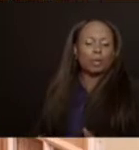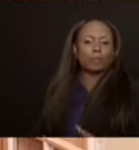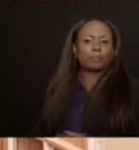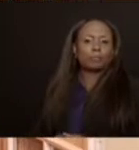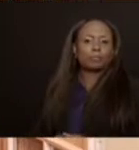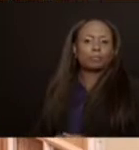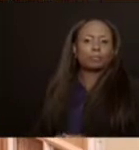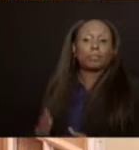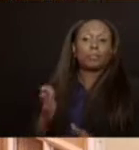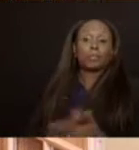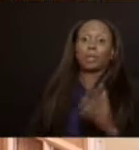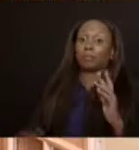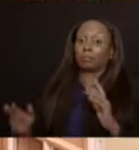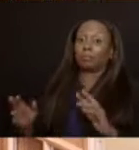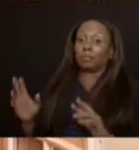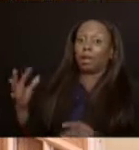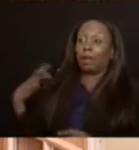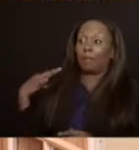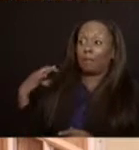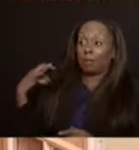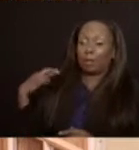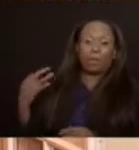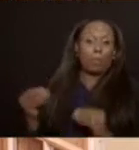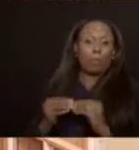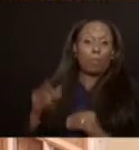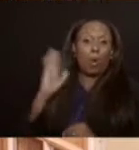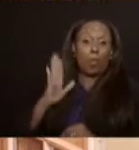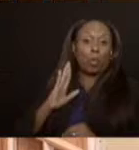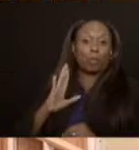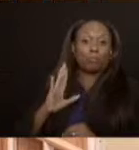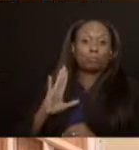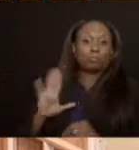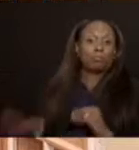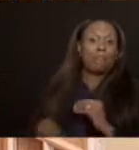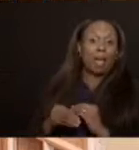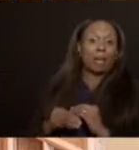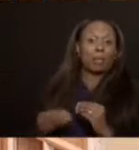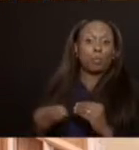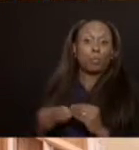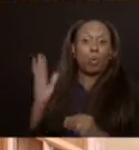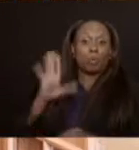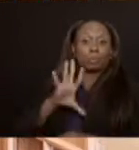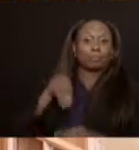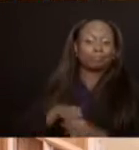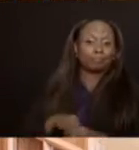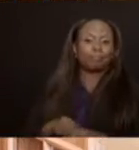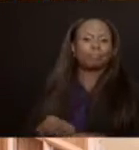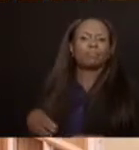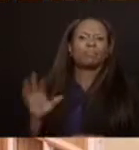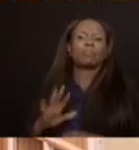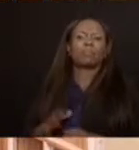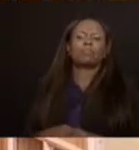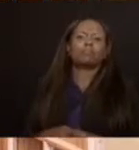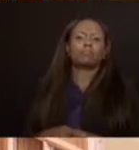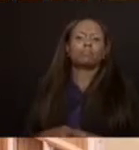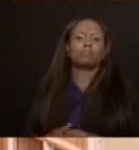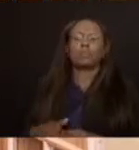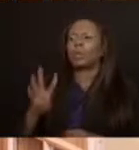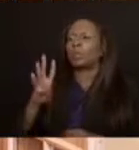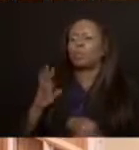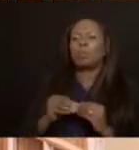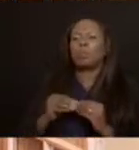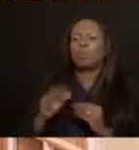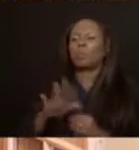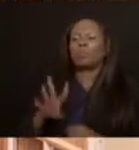of others who are due to come on in the next day or so. And I expect that we will have close to near 40 people by the time